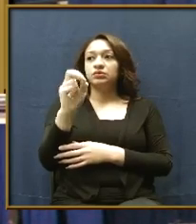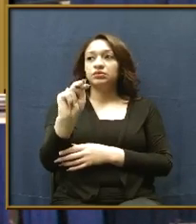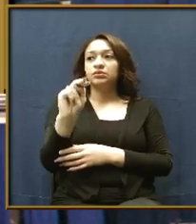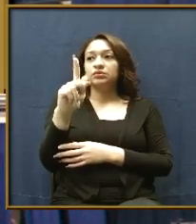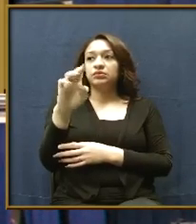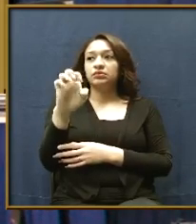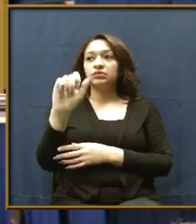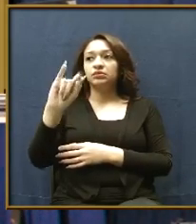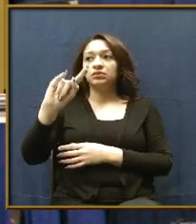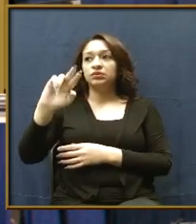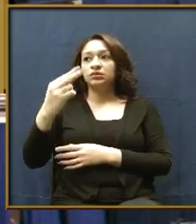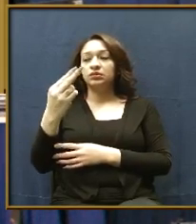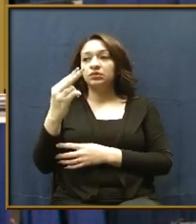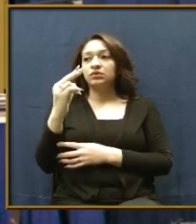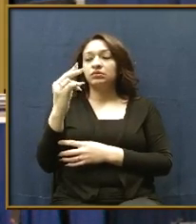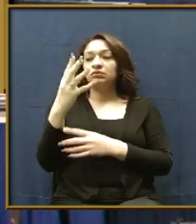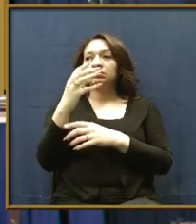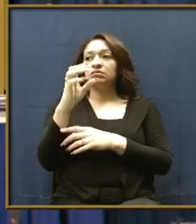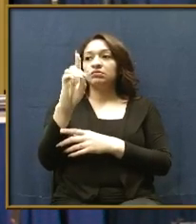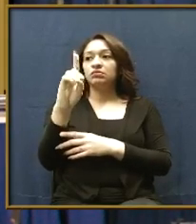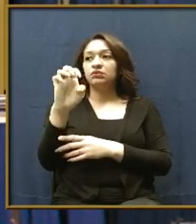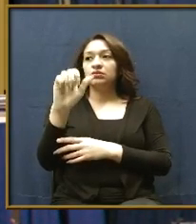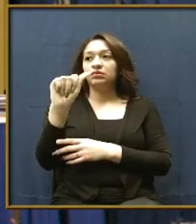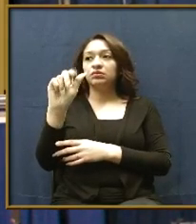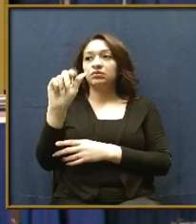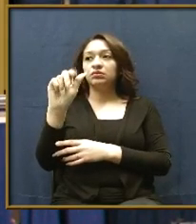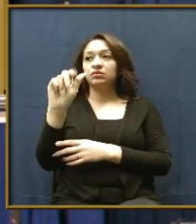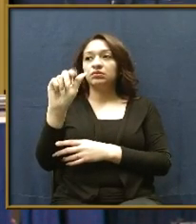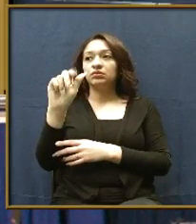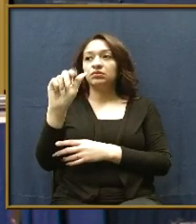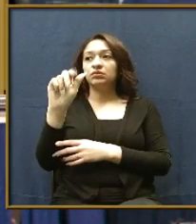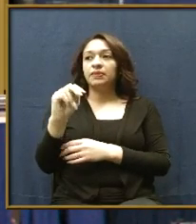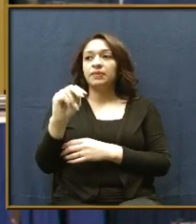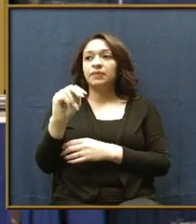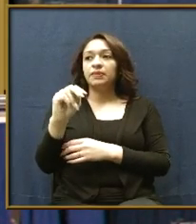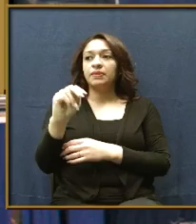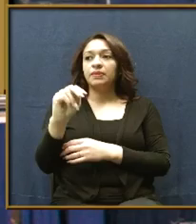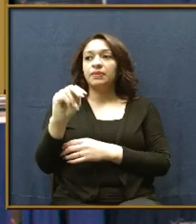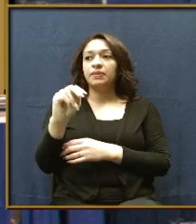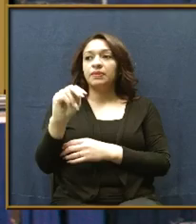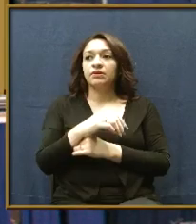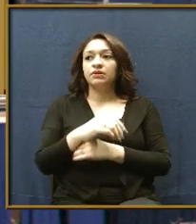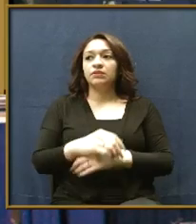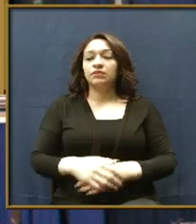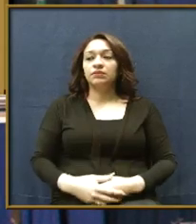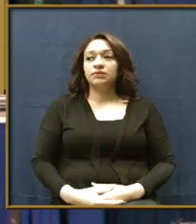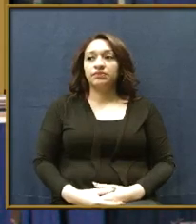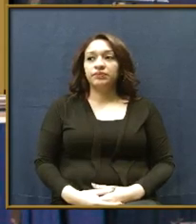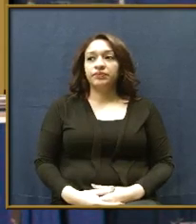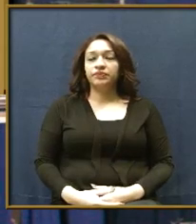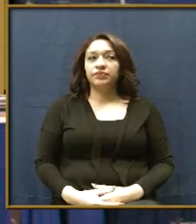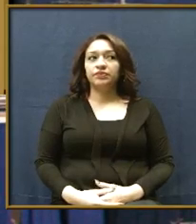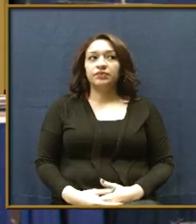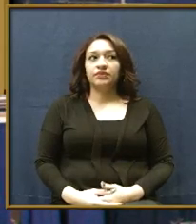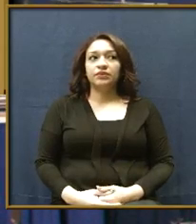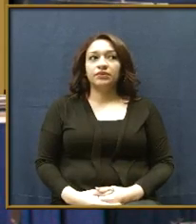the Archer College of Health and Human Services, Dr. Susan Keith.